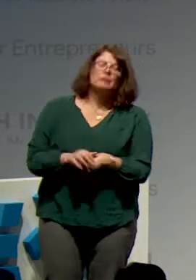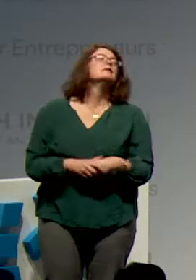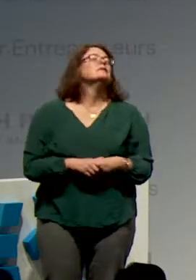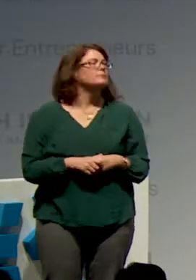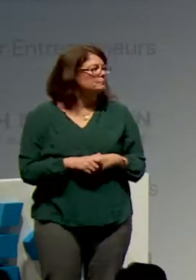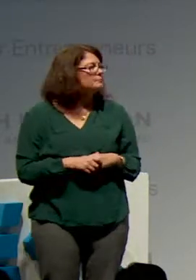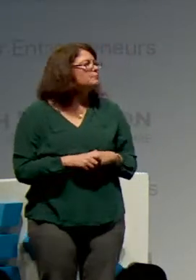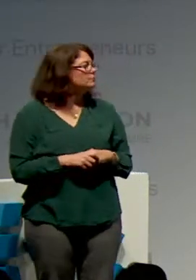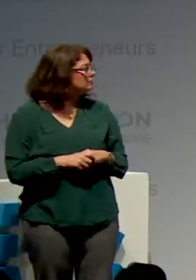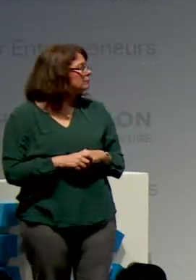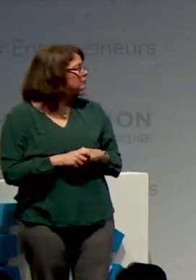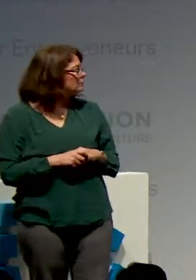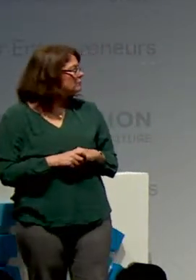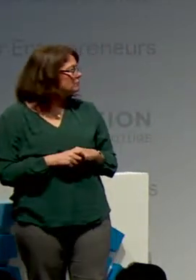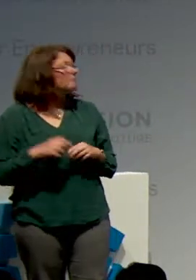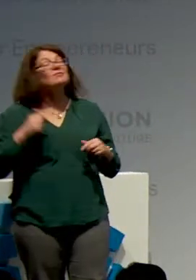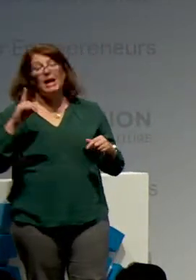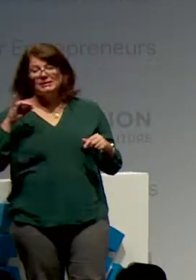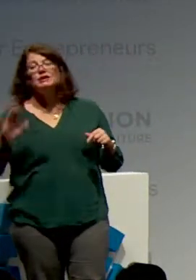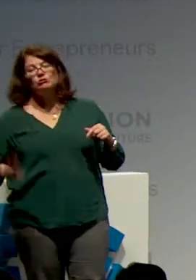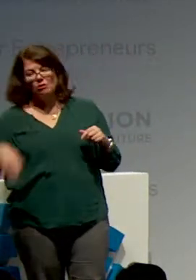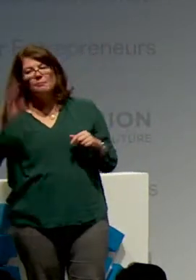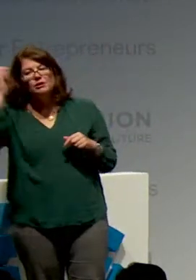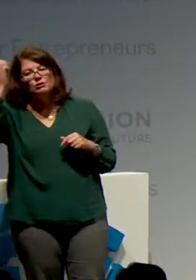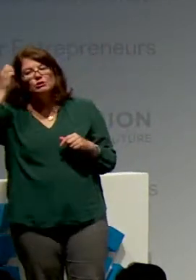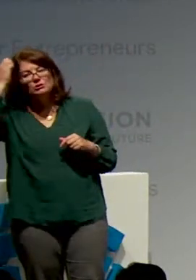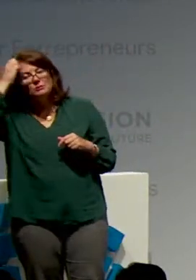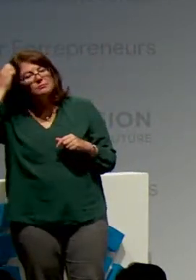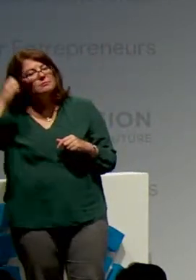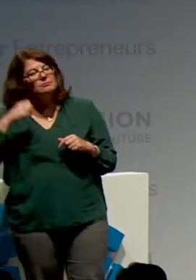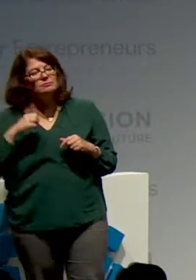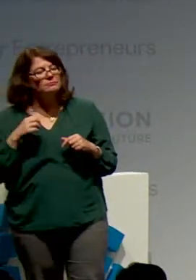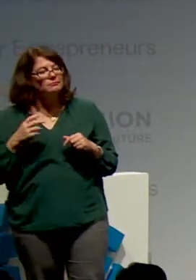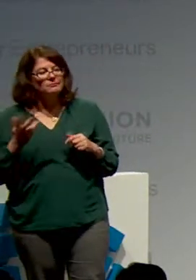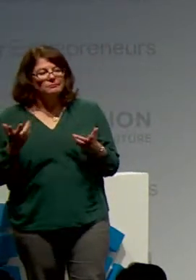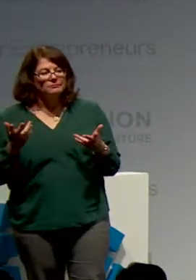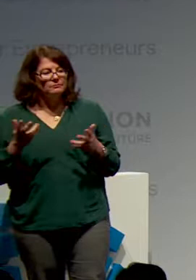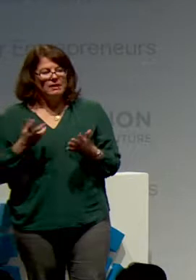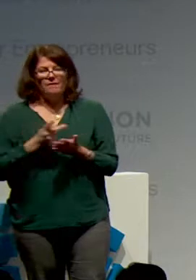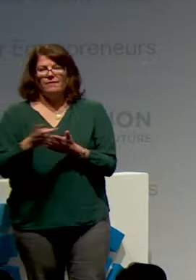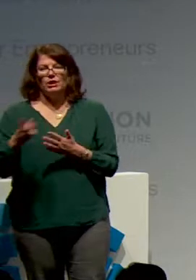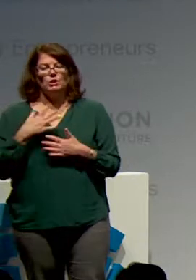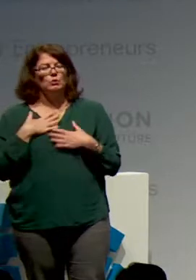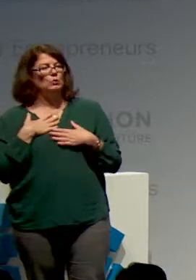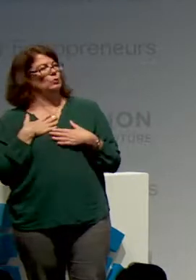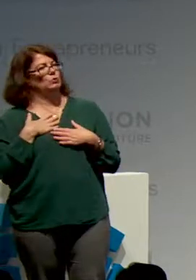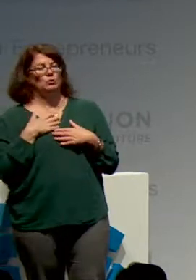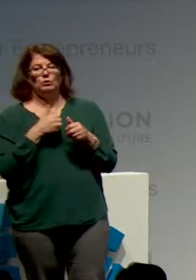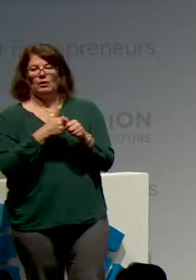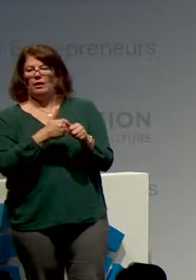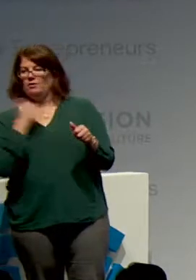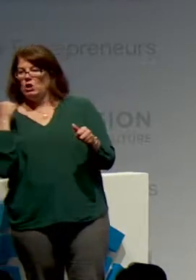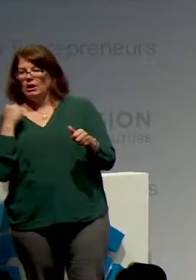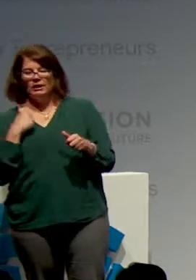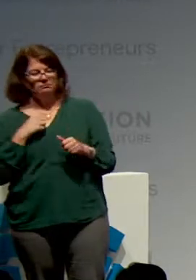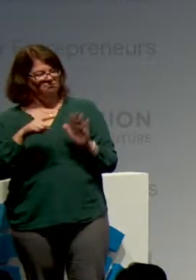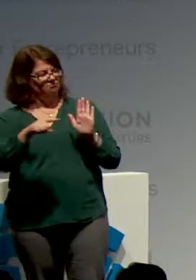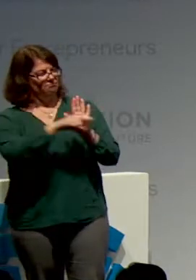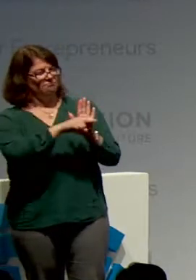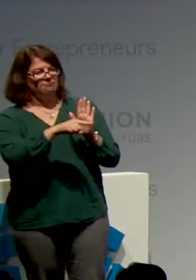So I grew up in Europe, and in Europe, like traditionally, failure is definitely something to be afraid of. If you go bankrupt, that's a bad thing.